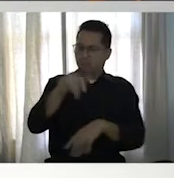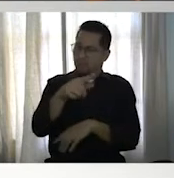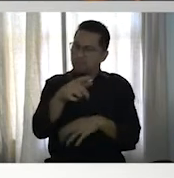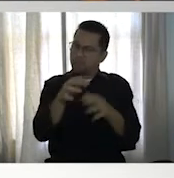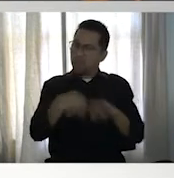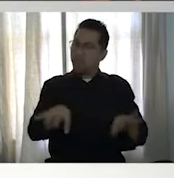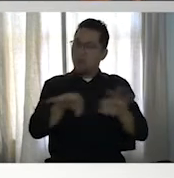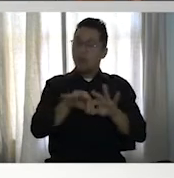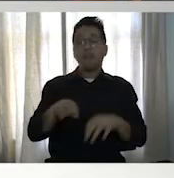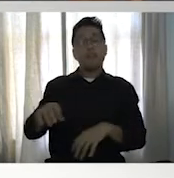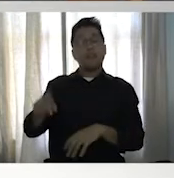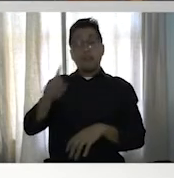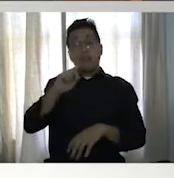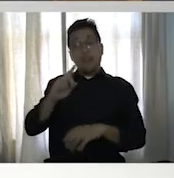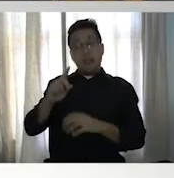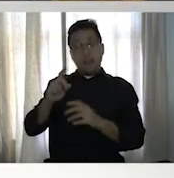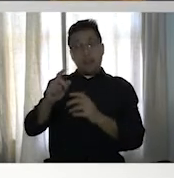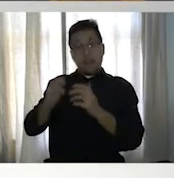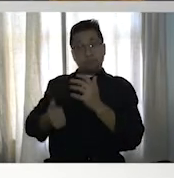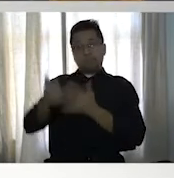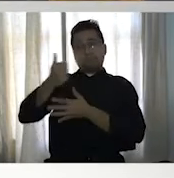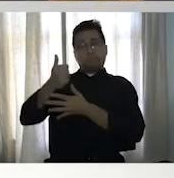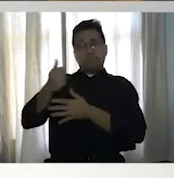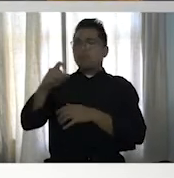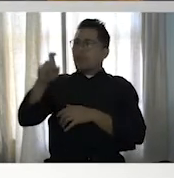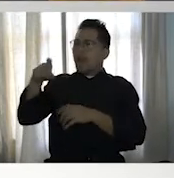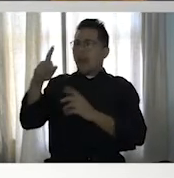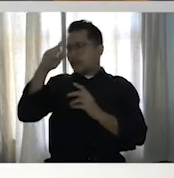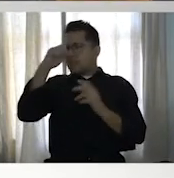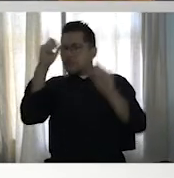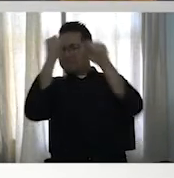the most important is looking at the big picture.